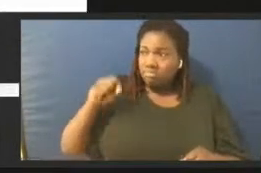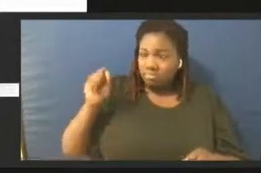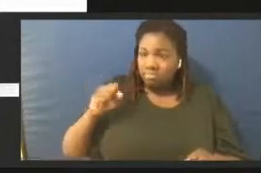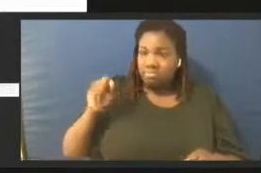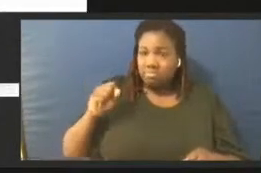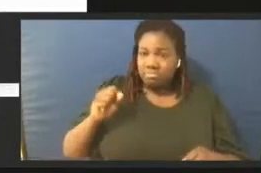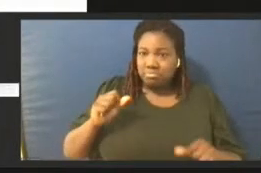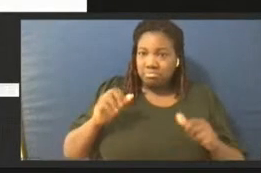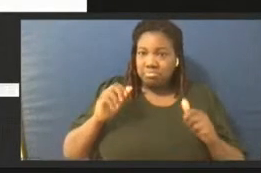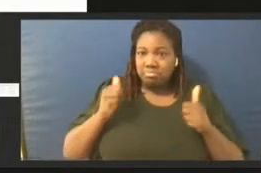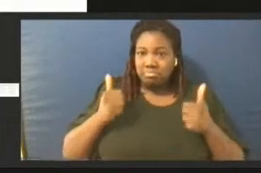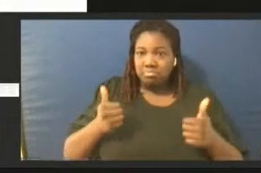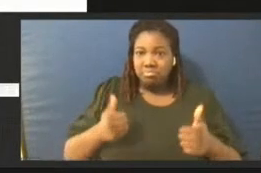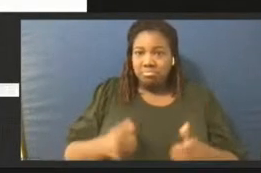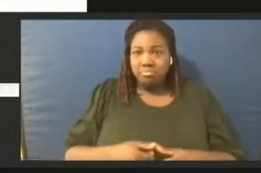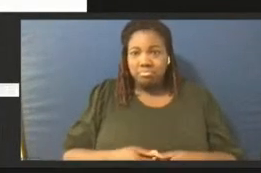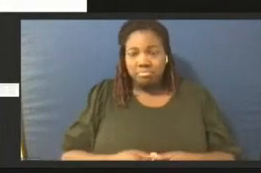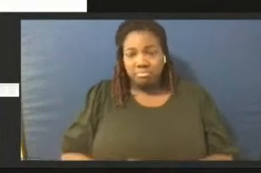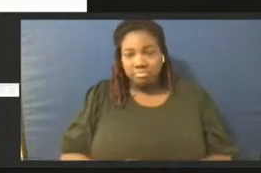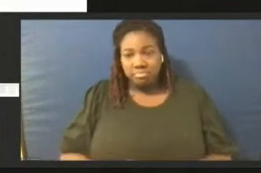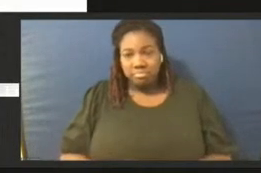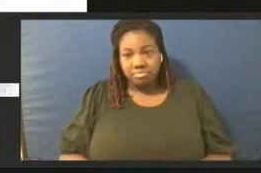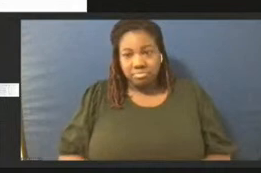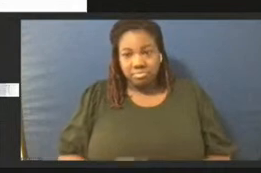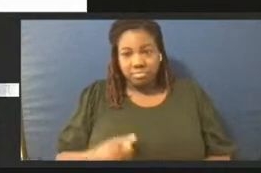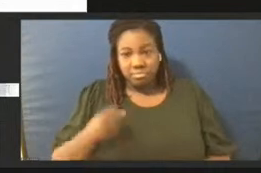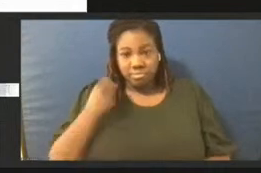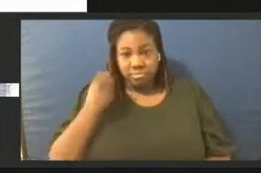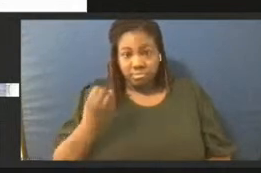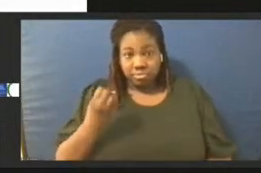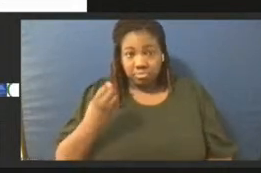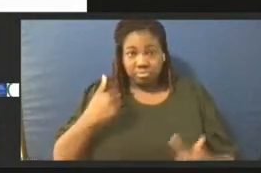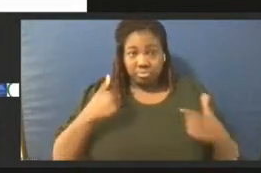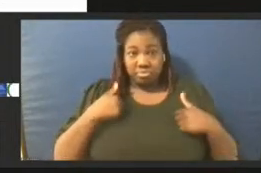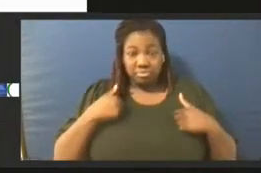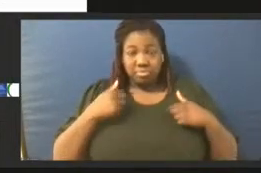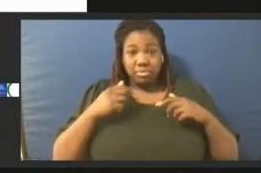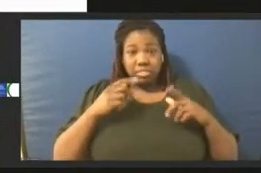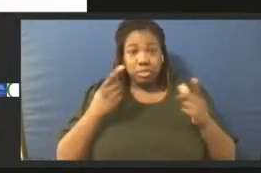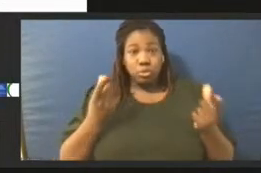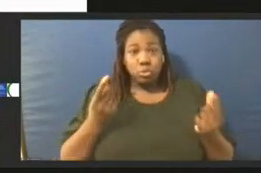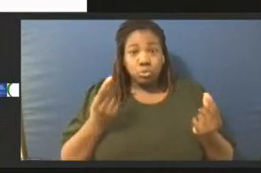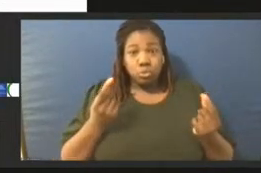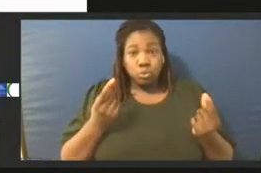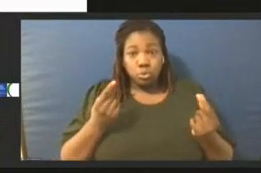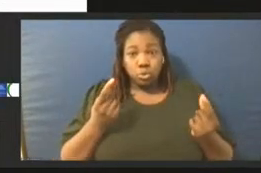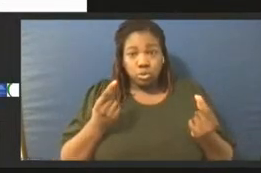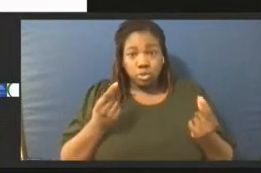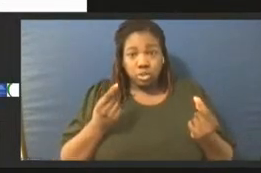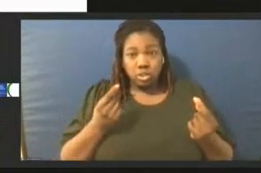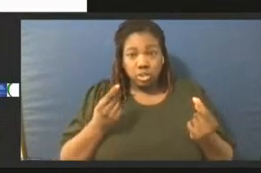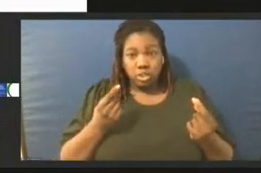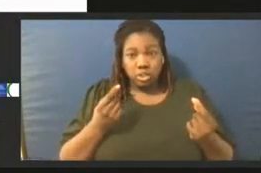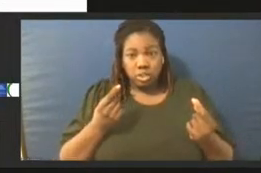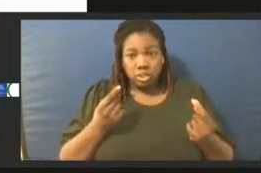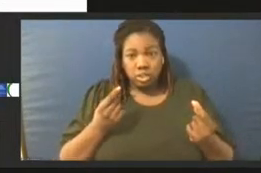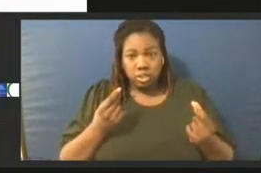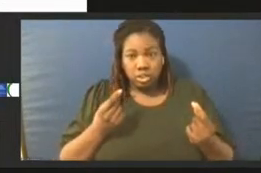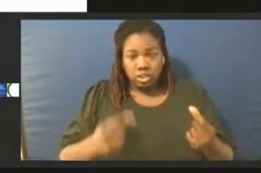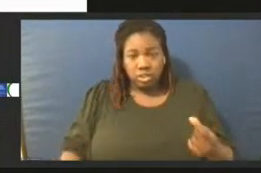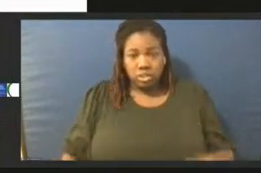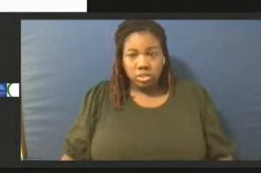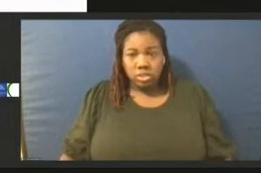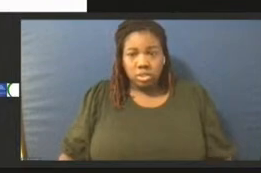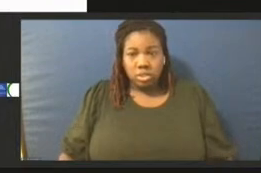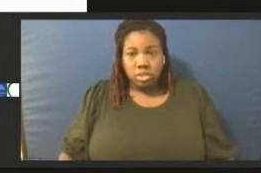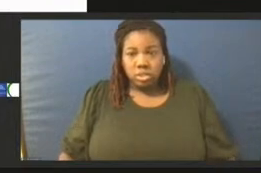coming. All right, so what I'll do is actually get the slide